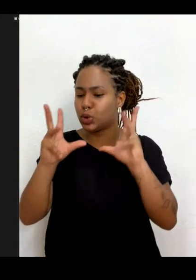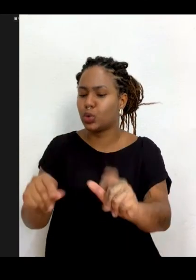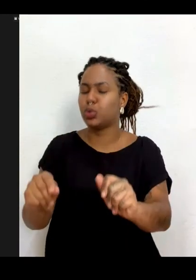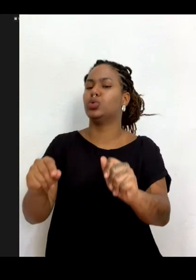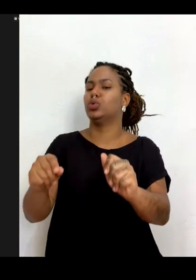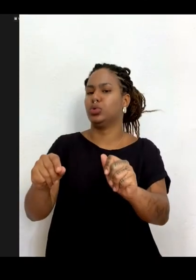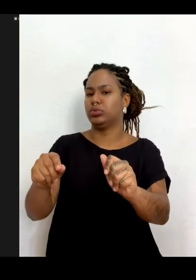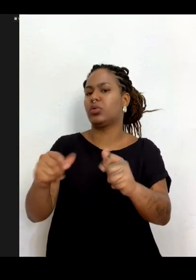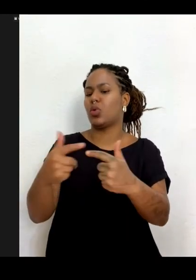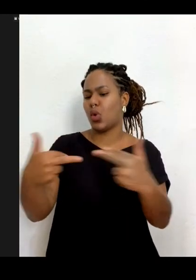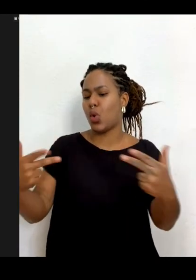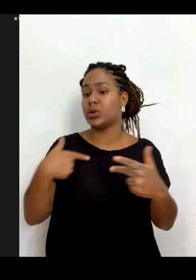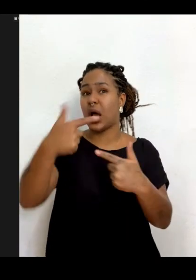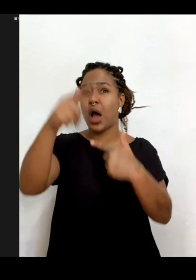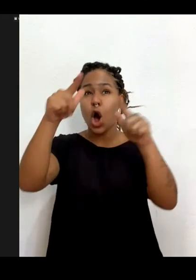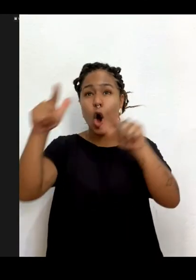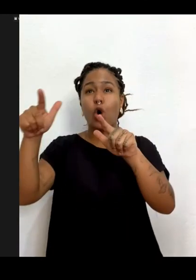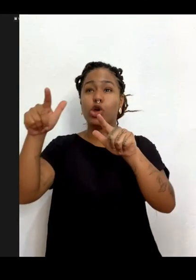foreign